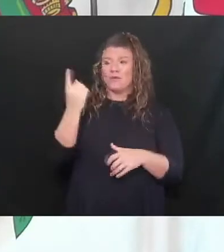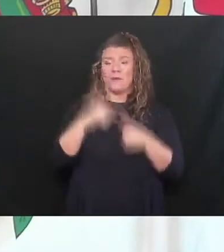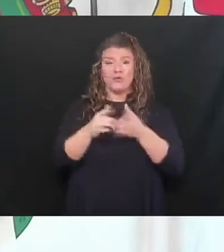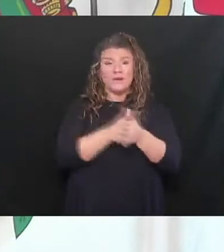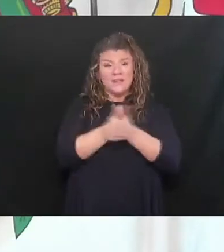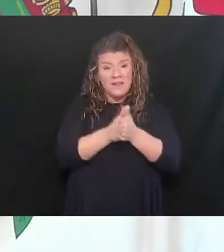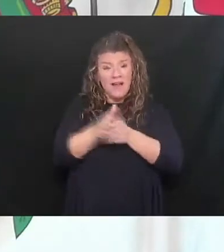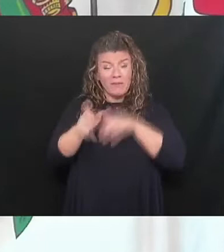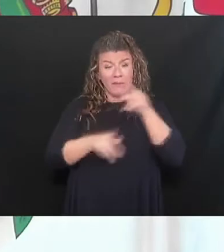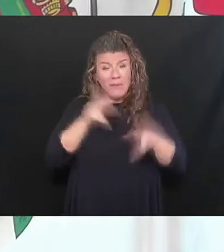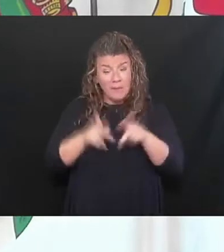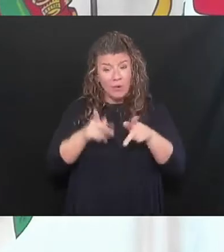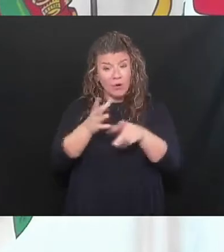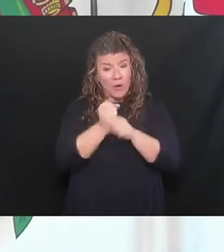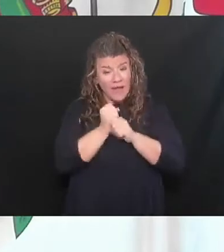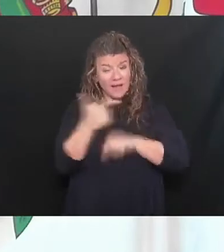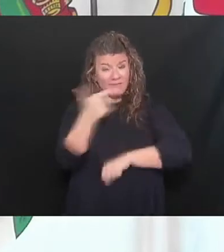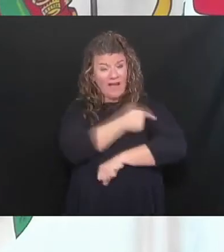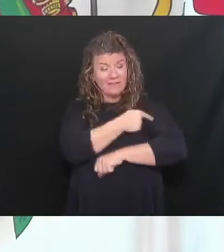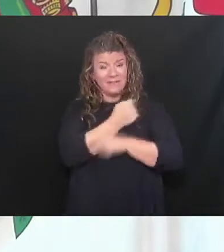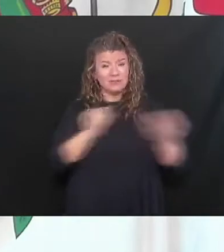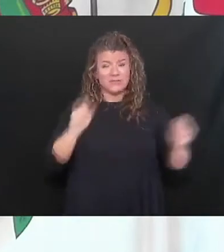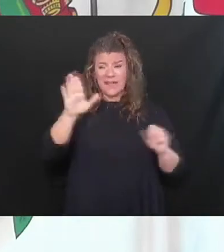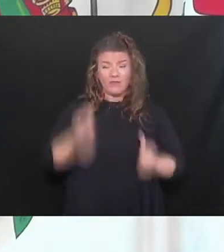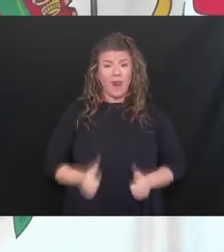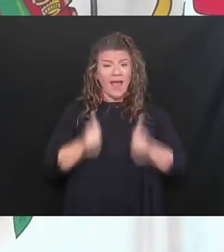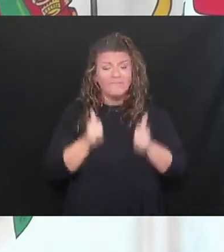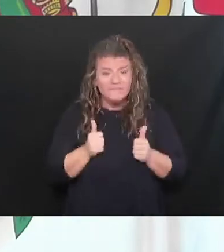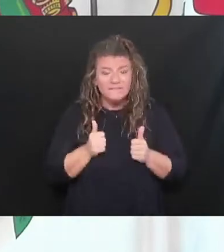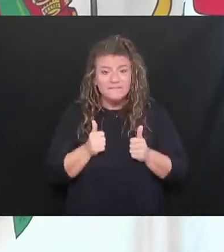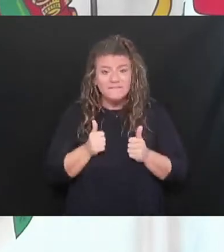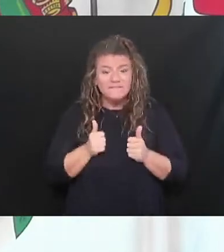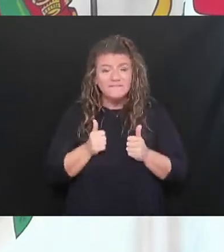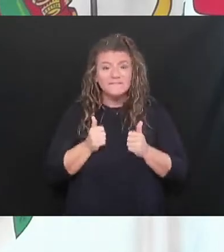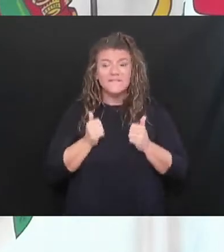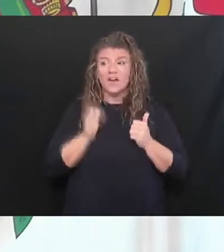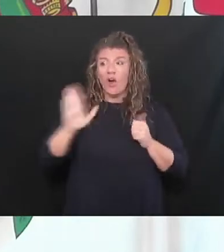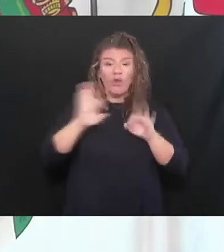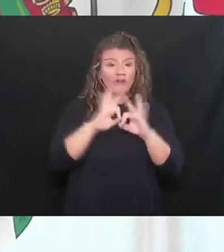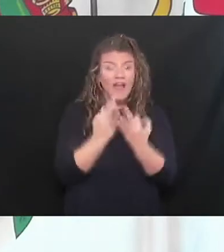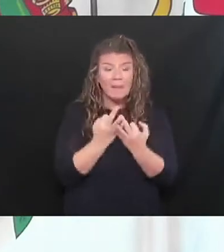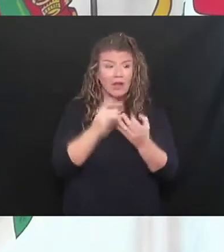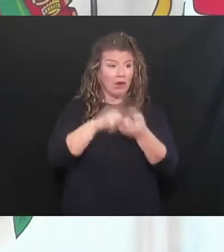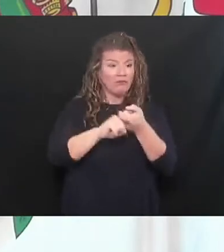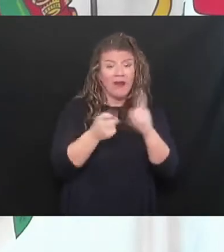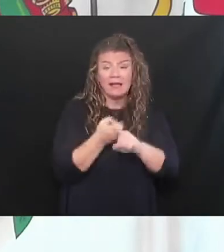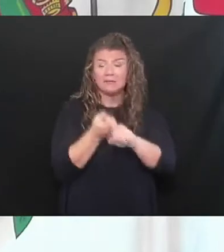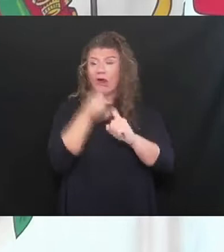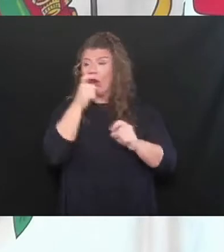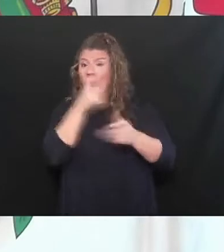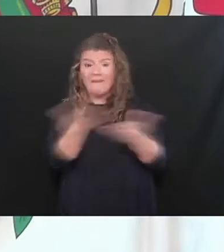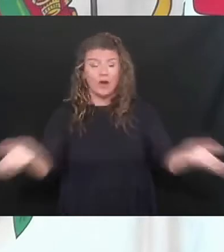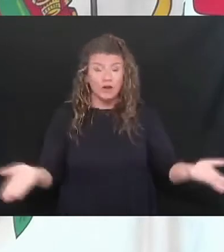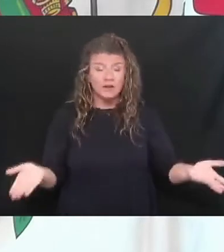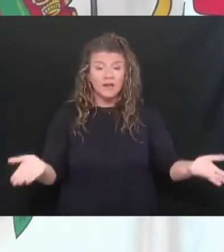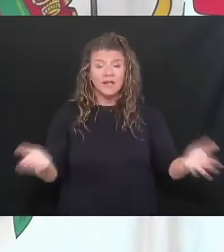people to get vaccinated to be able to save their lives or their families or their friends or whomever it may be. You know, it's kind of a